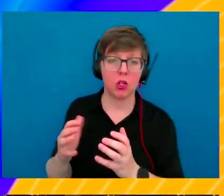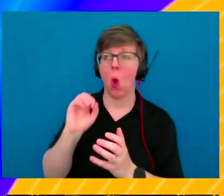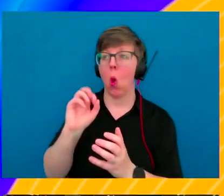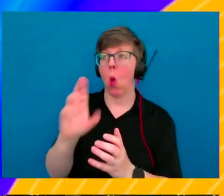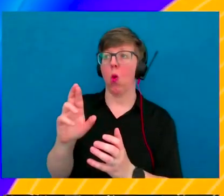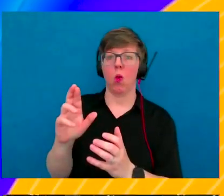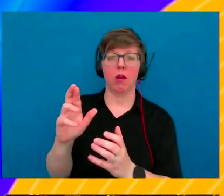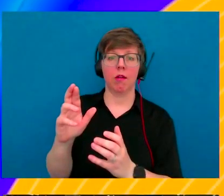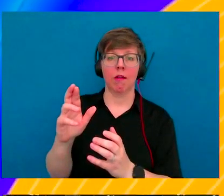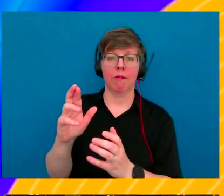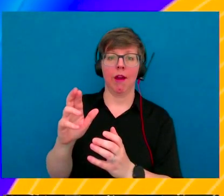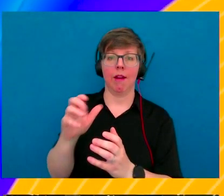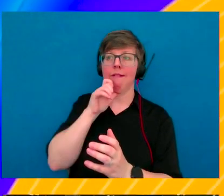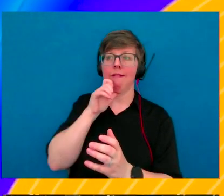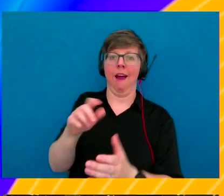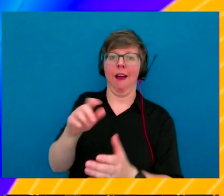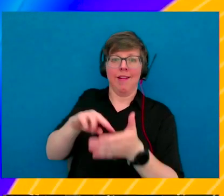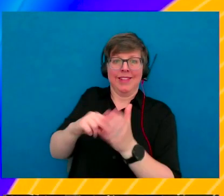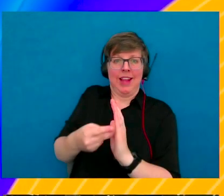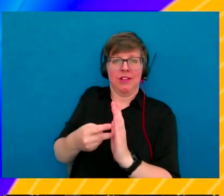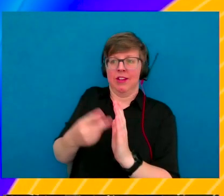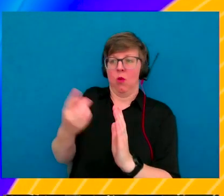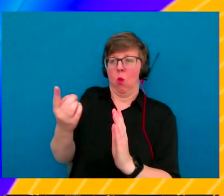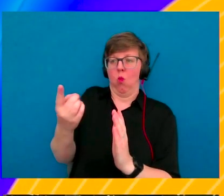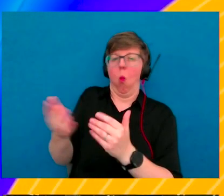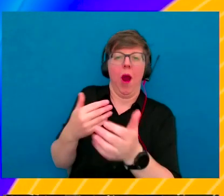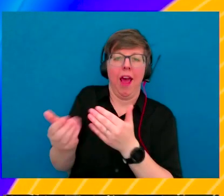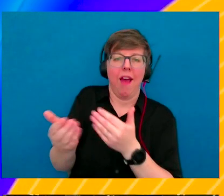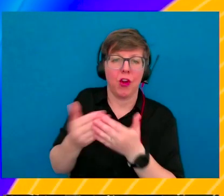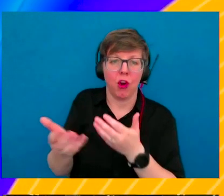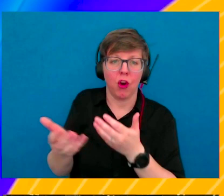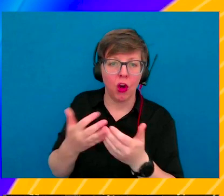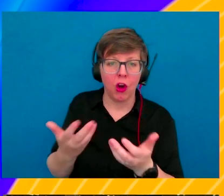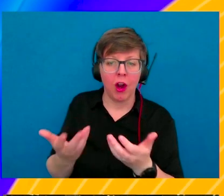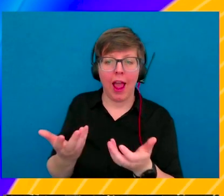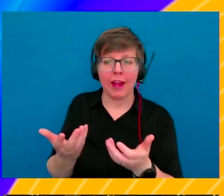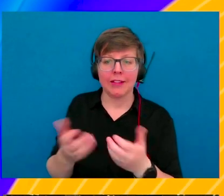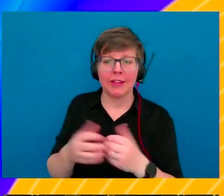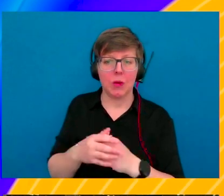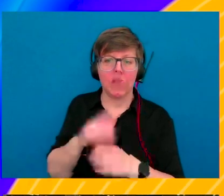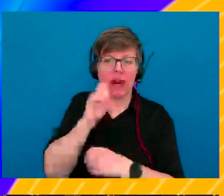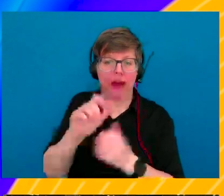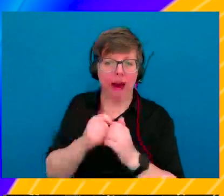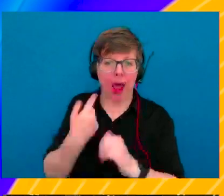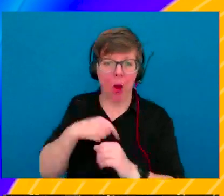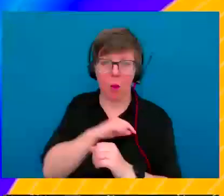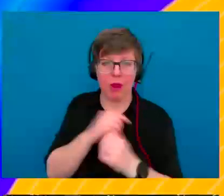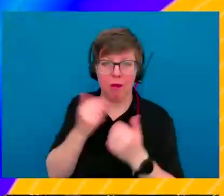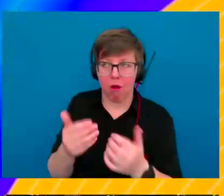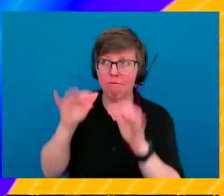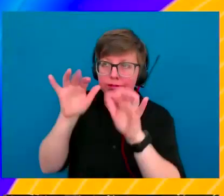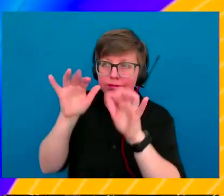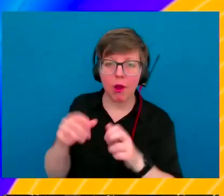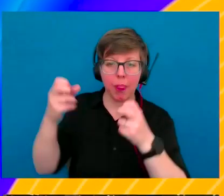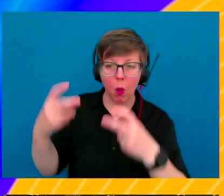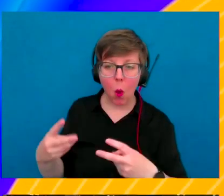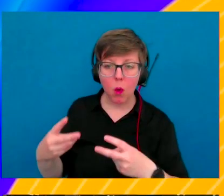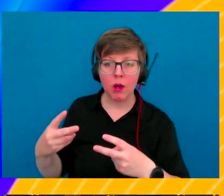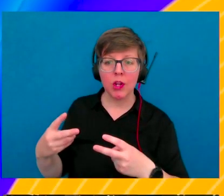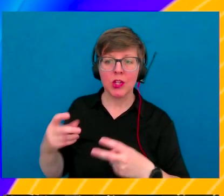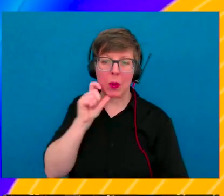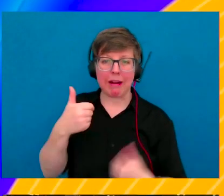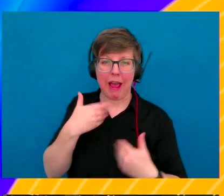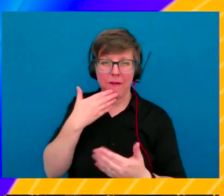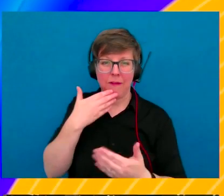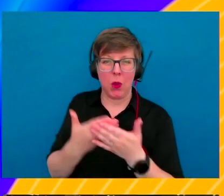with the way we constructed the code, and we didn't really have a great mechanism to go back to customers and say, hey, you need to update this in this way. So what we do